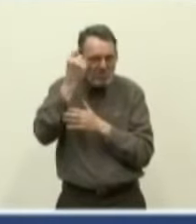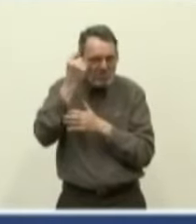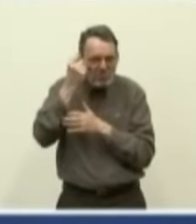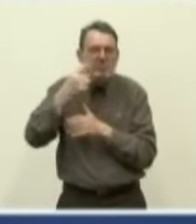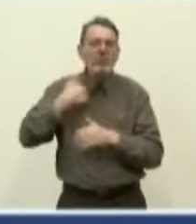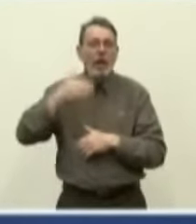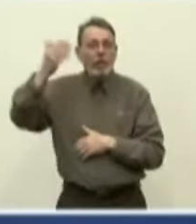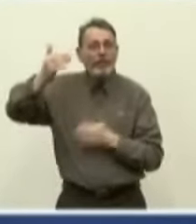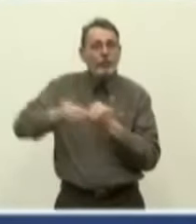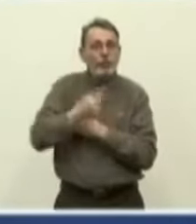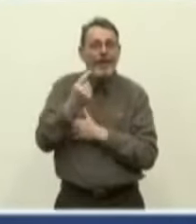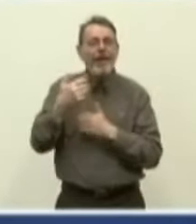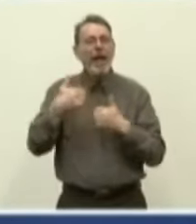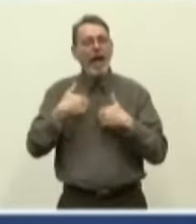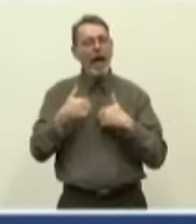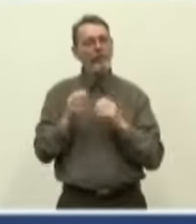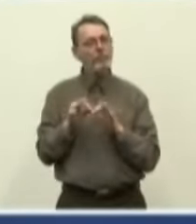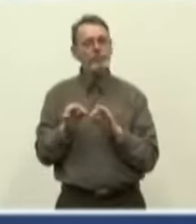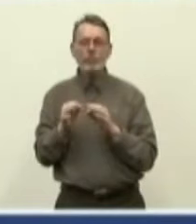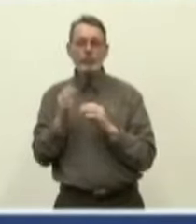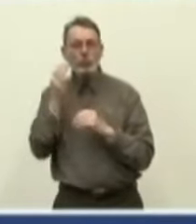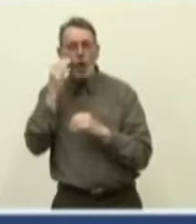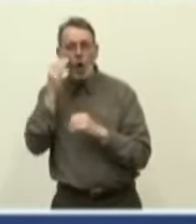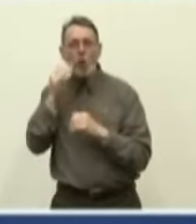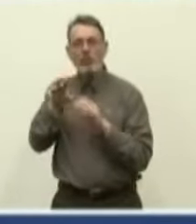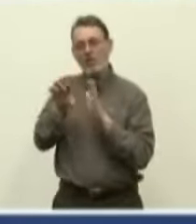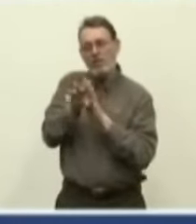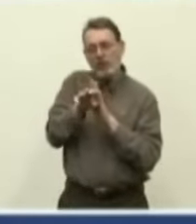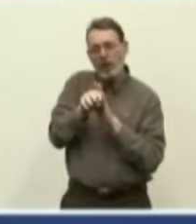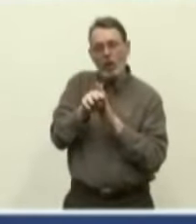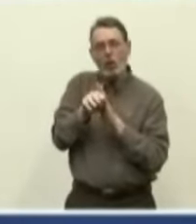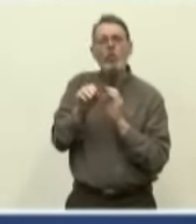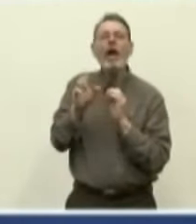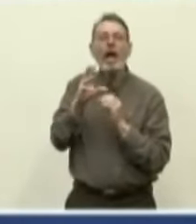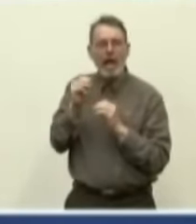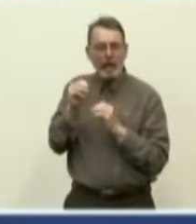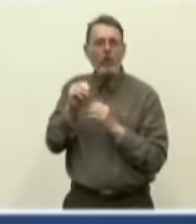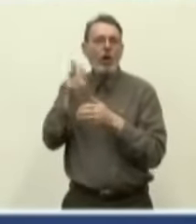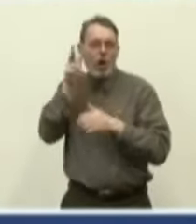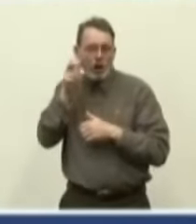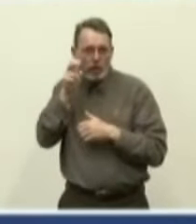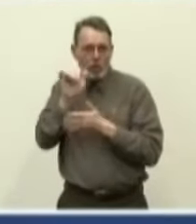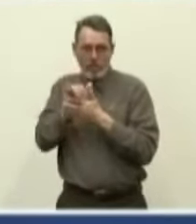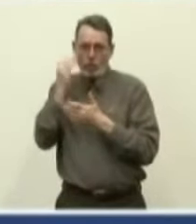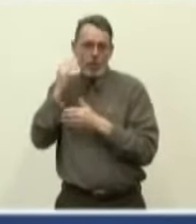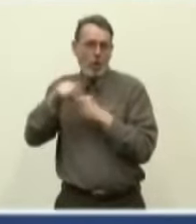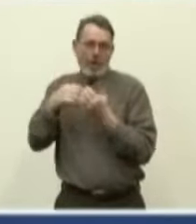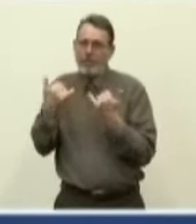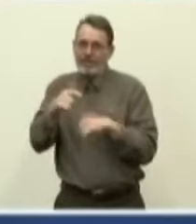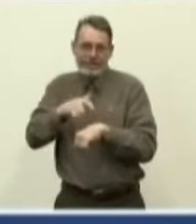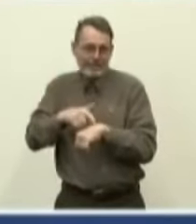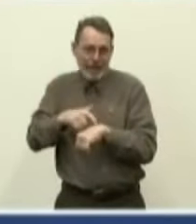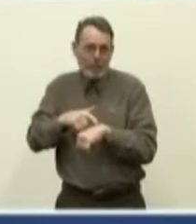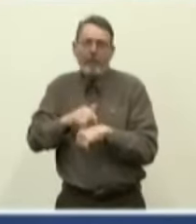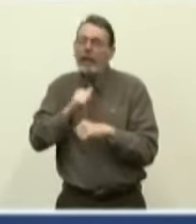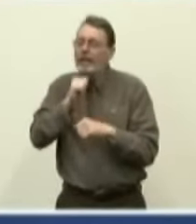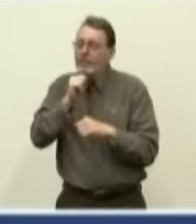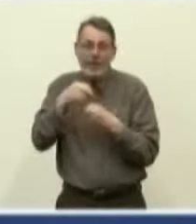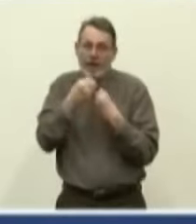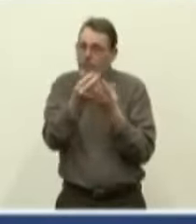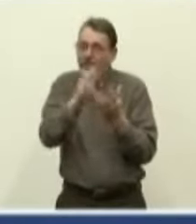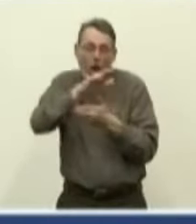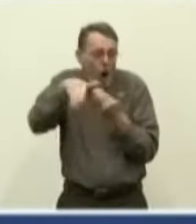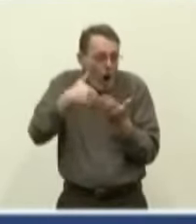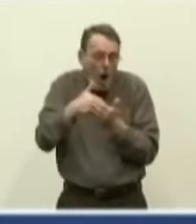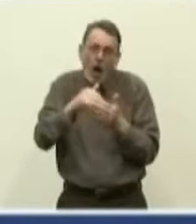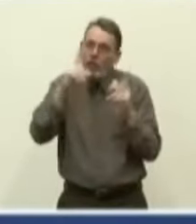today consists of relevant known video and audio at this time, but is not intended to provide all photos, videos,